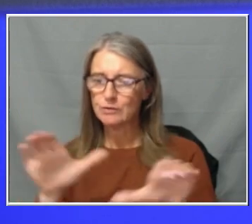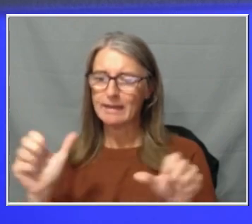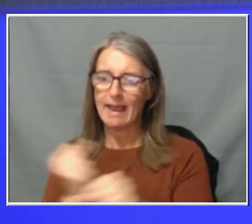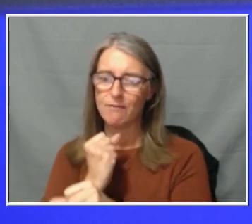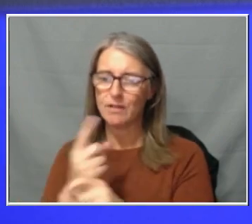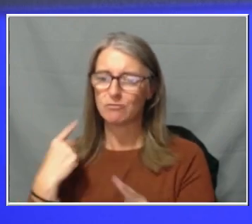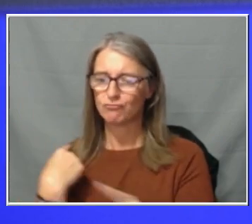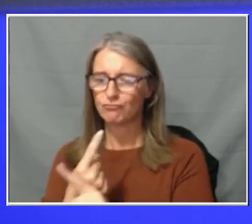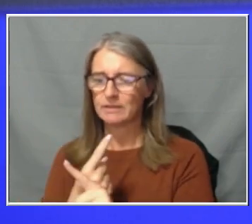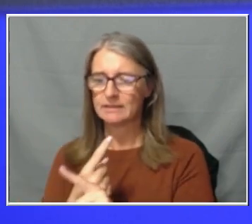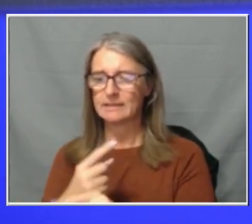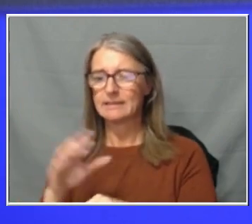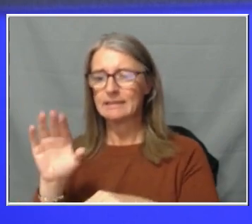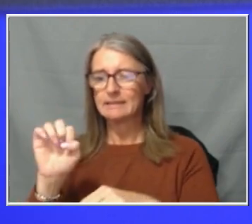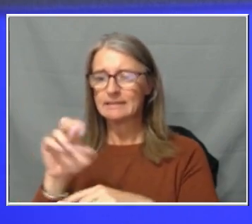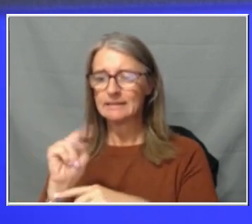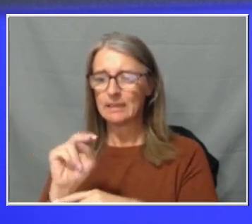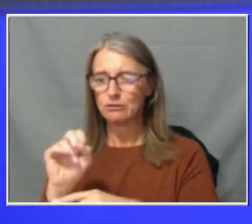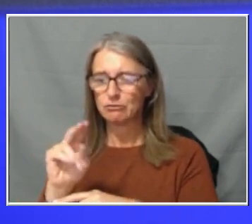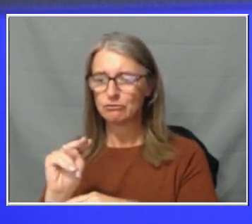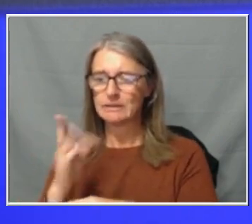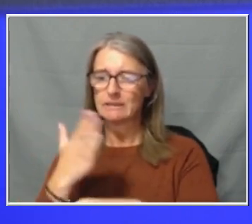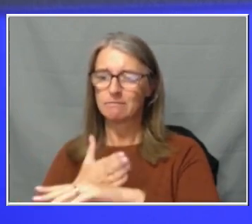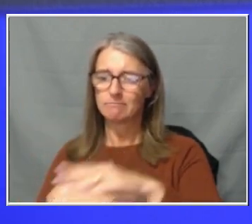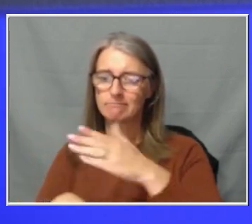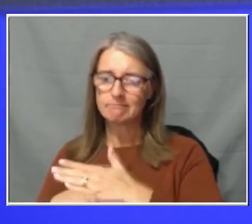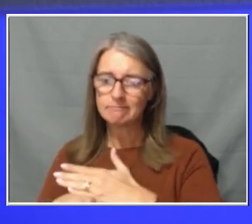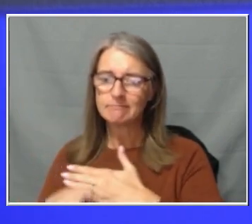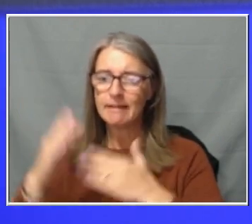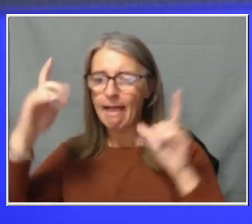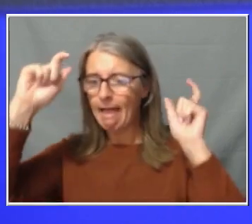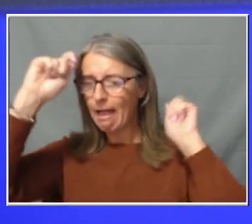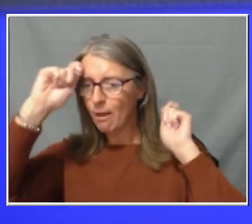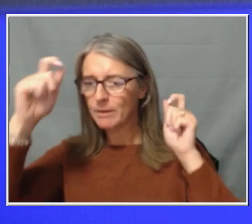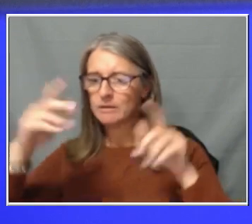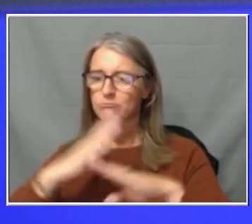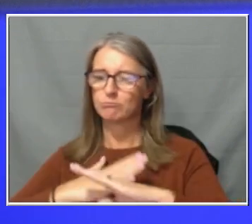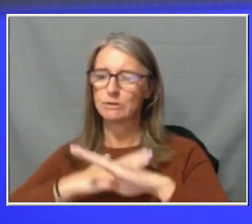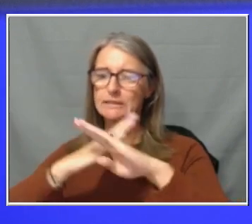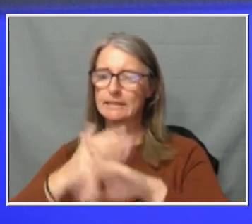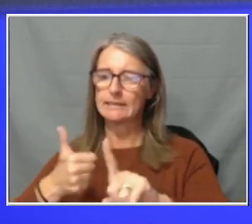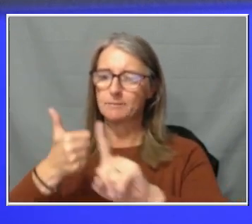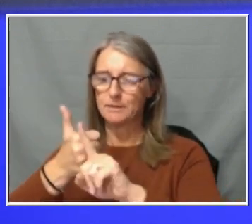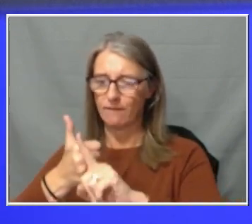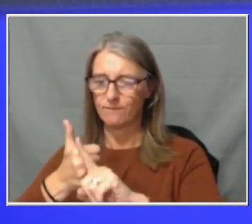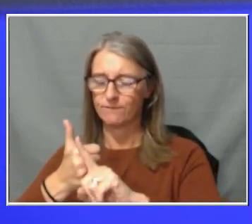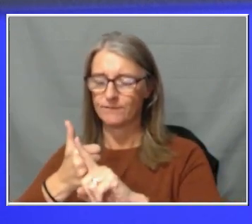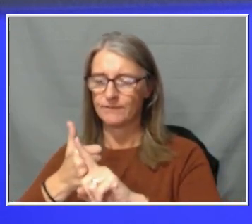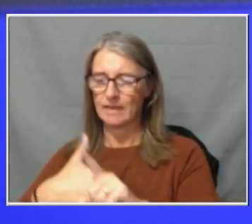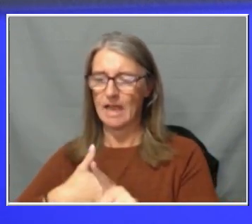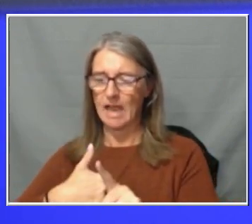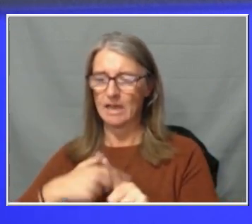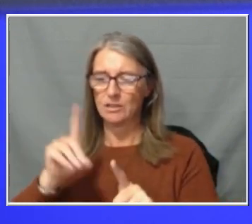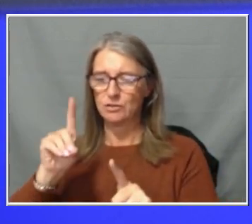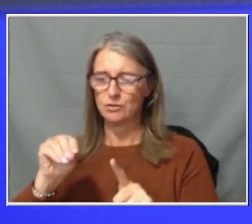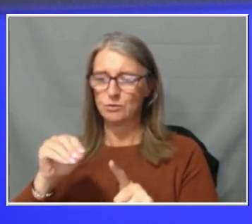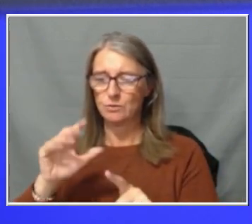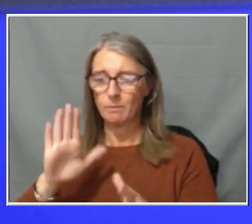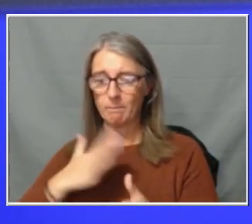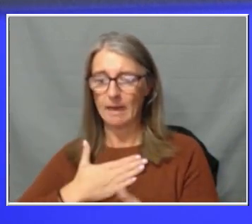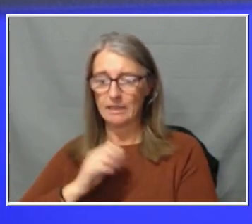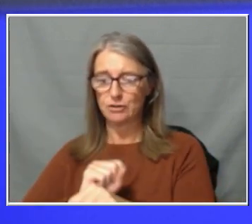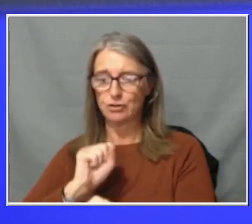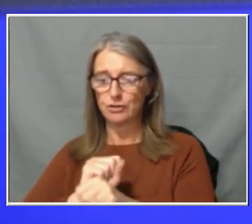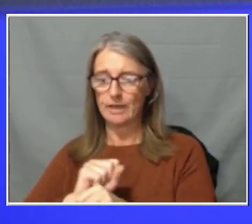know, he had sunscreen on, but he also had long sleeves. He had a helmet, so he's protecting himself. You know, I have my job, and I have my